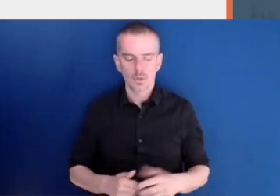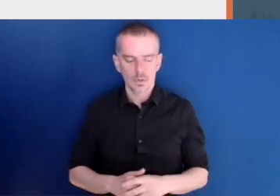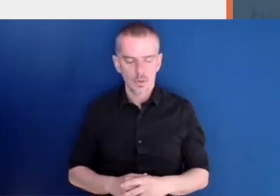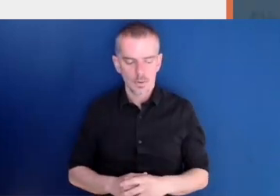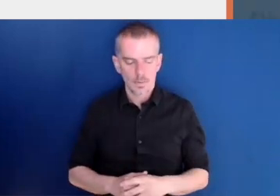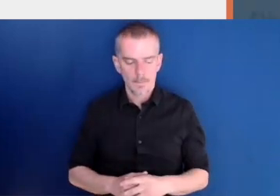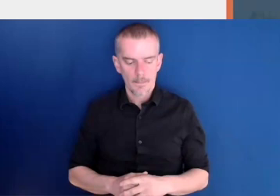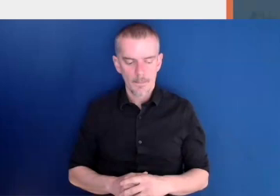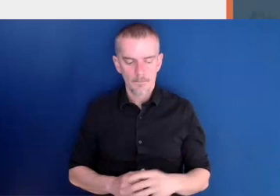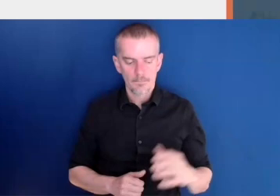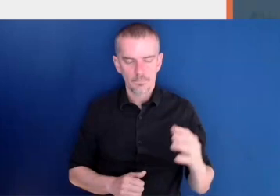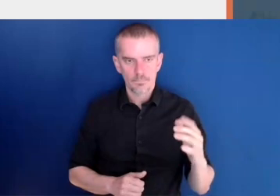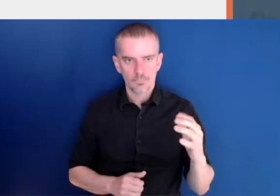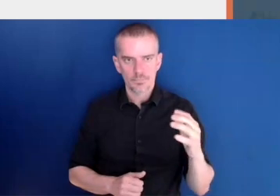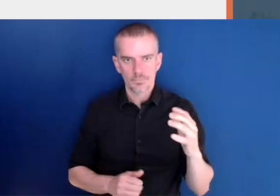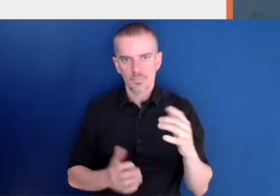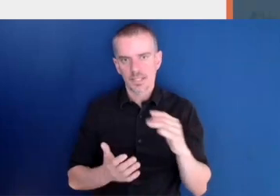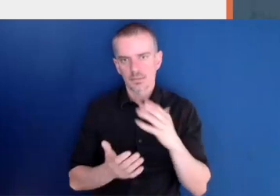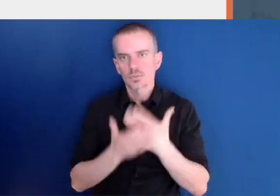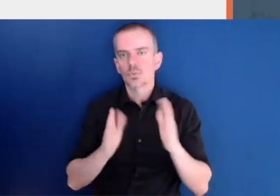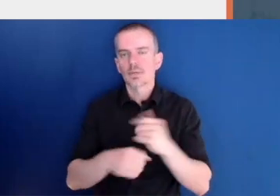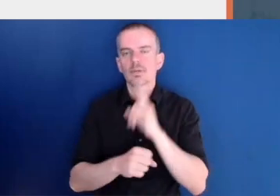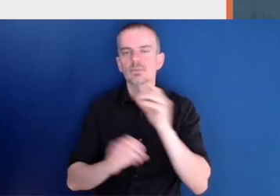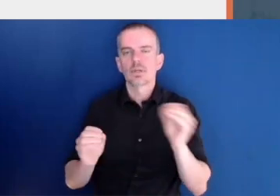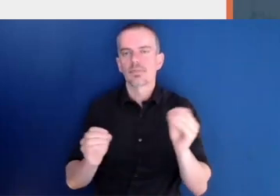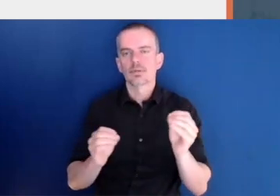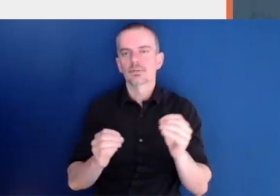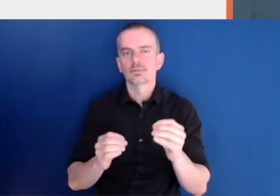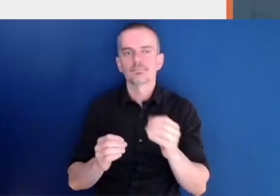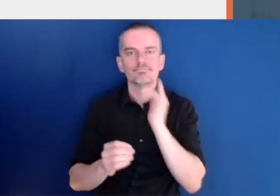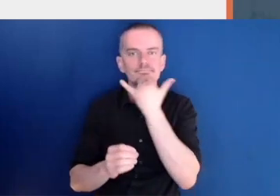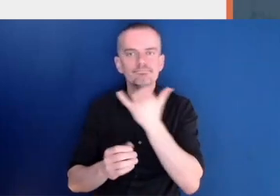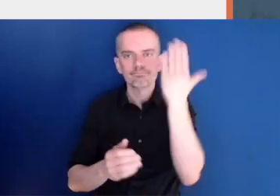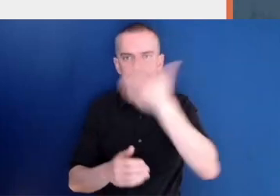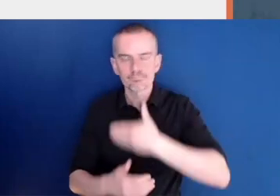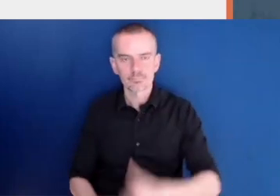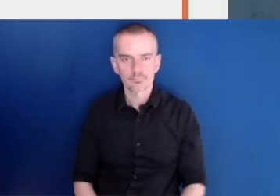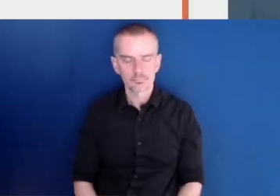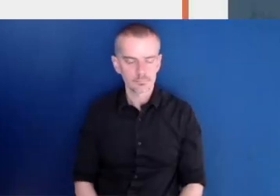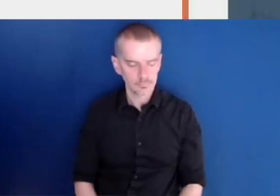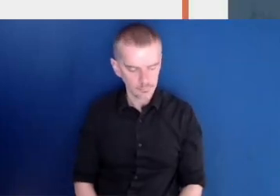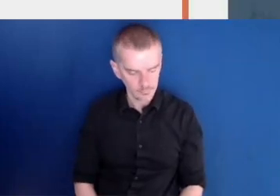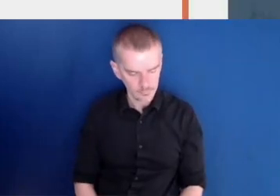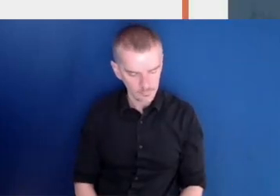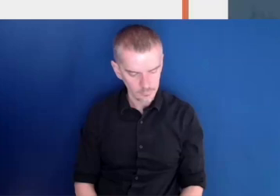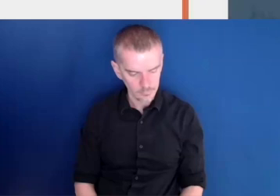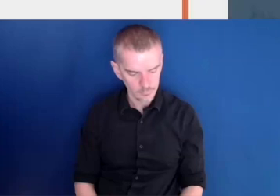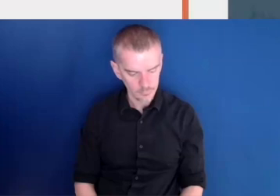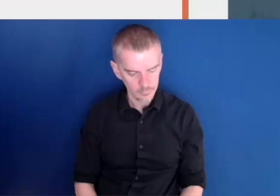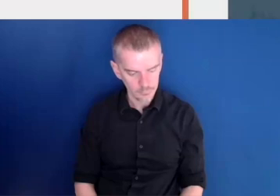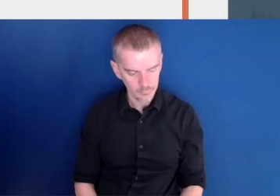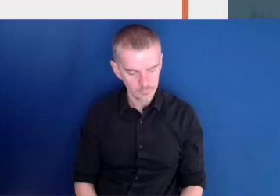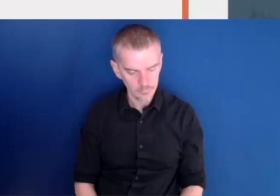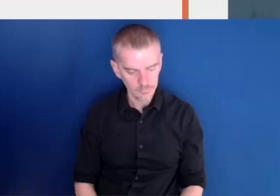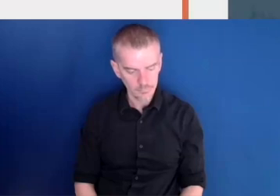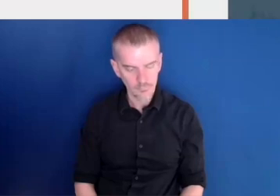you know, is a good way to make sure that nothing is dropped. So I'll pass